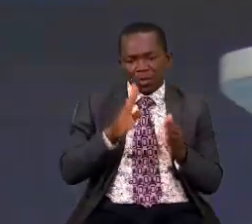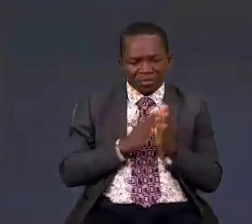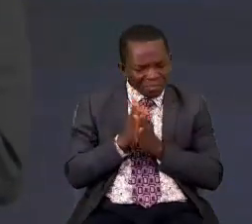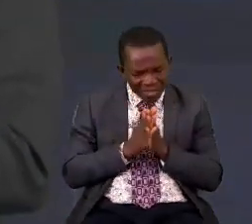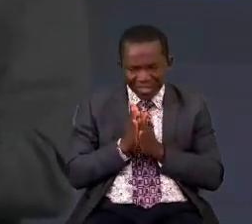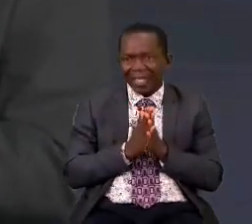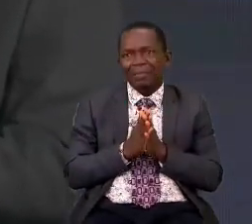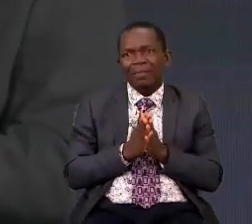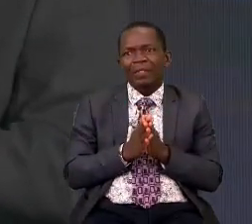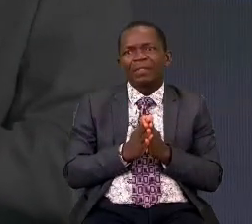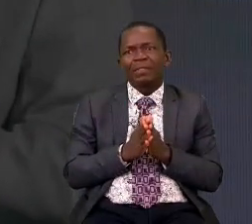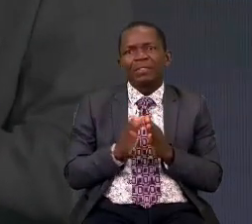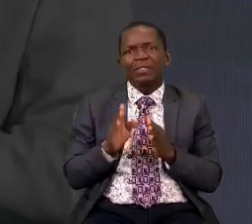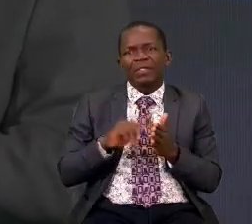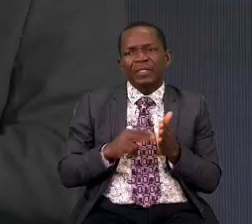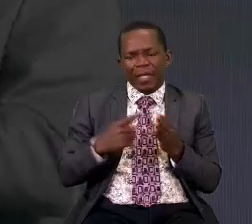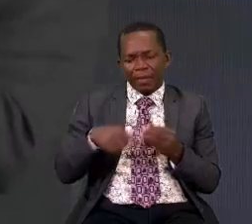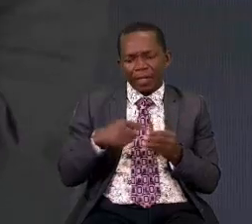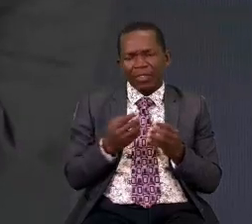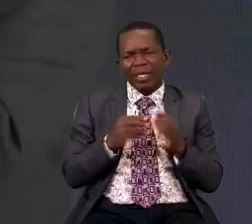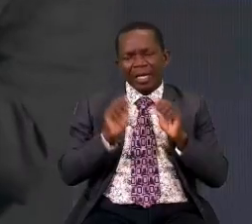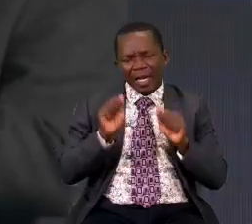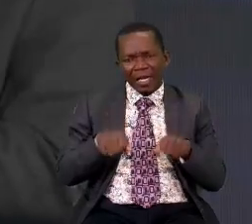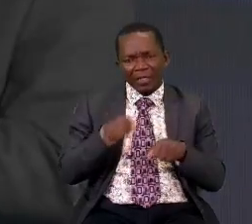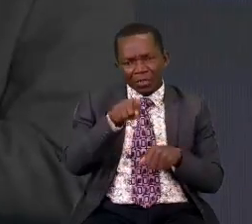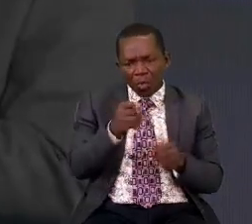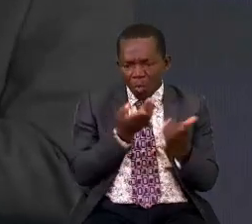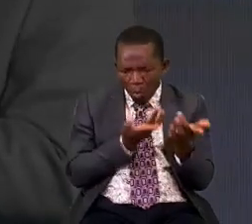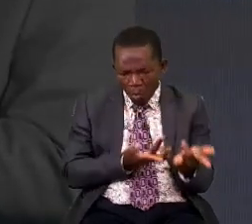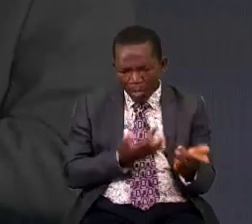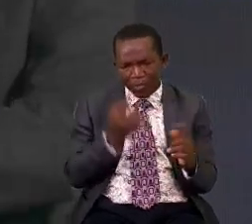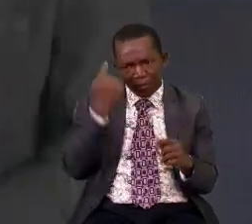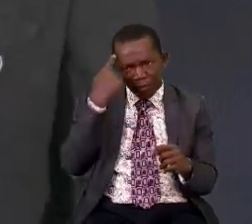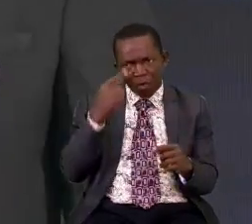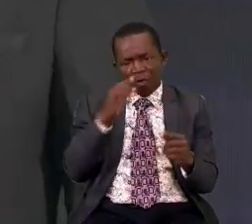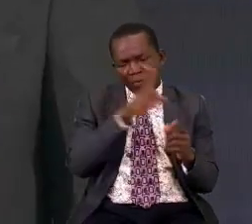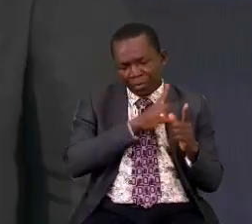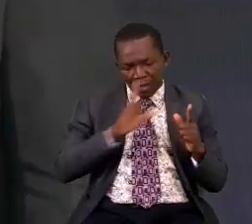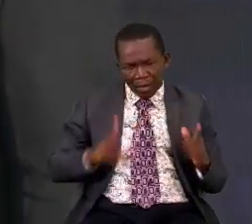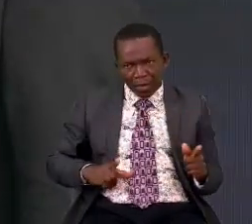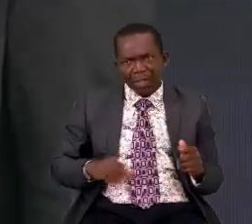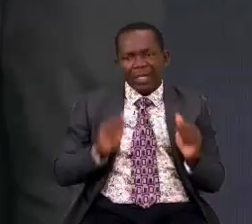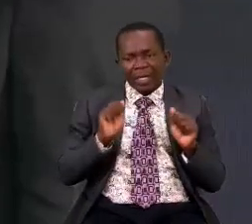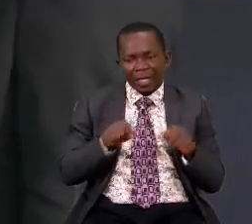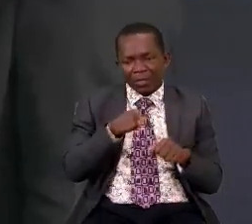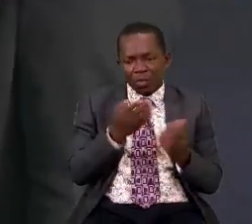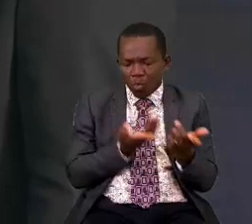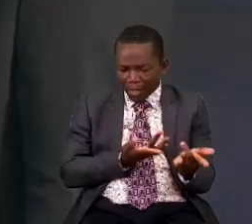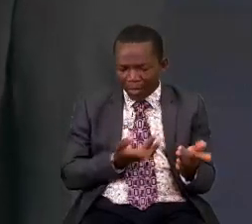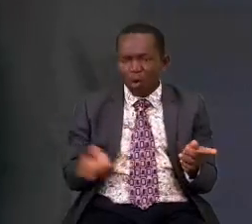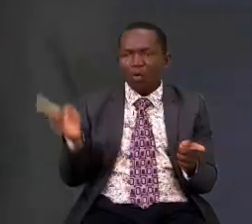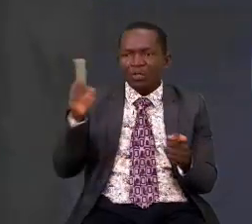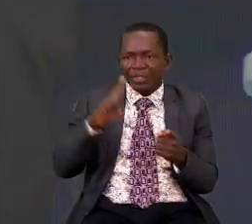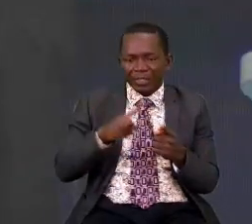calls your name Joshua my servant Muslims is dead can you wait until it